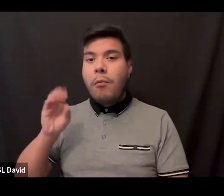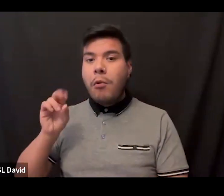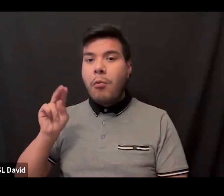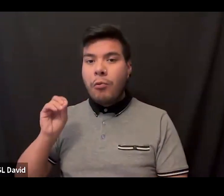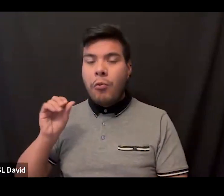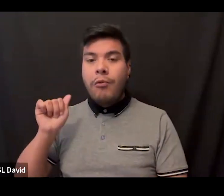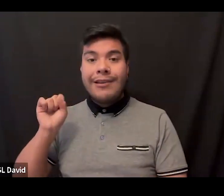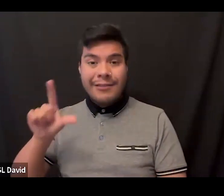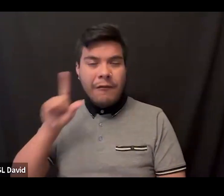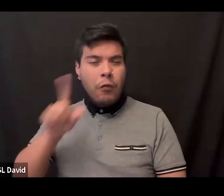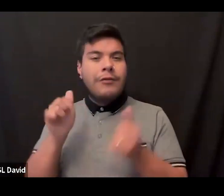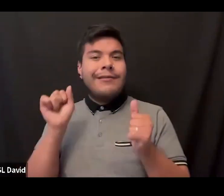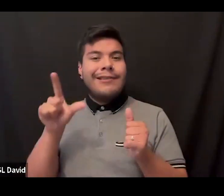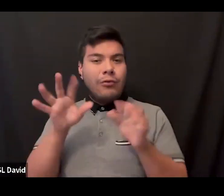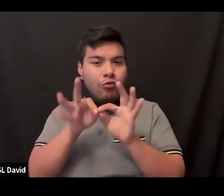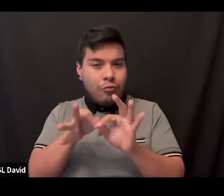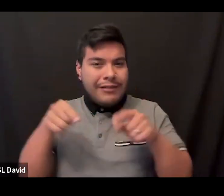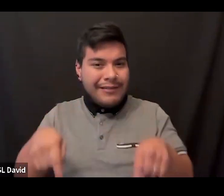ASL interpreting this discussion.